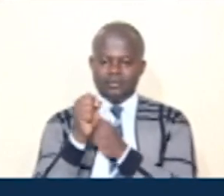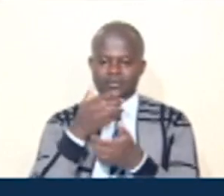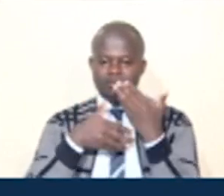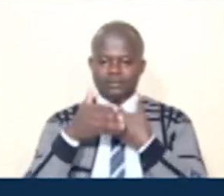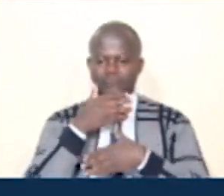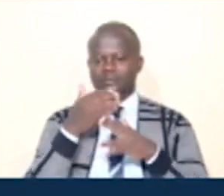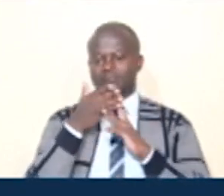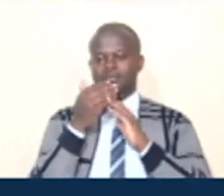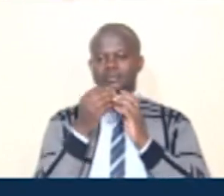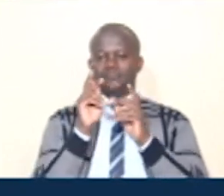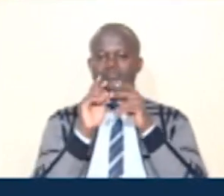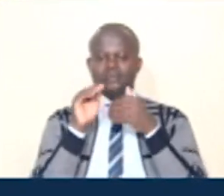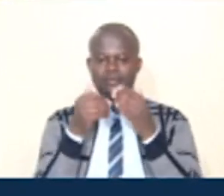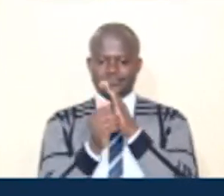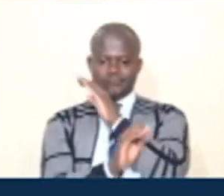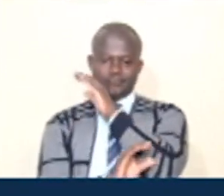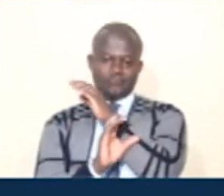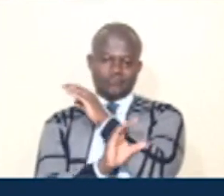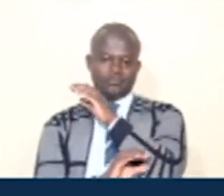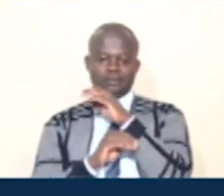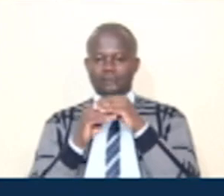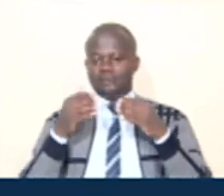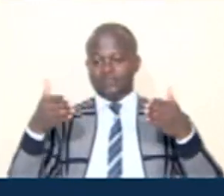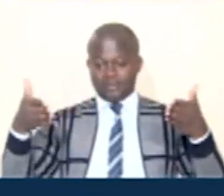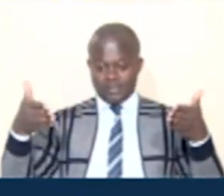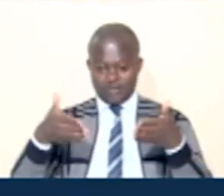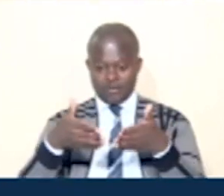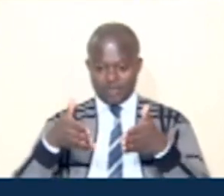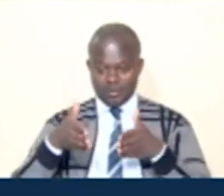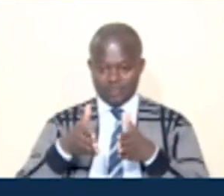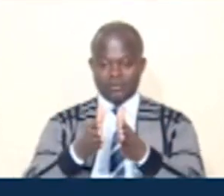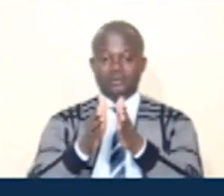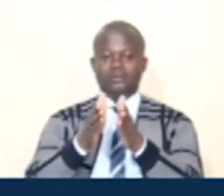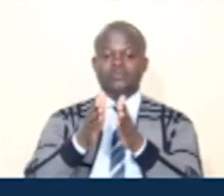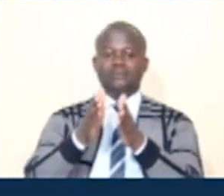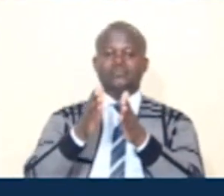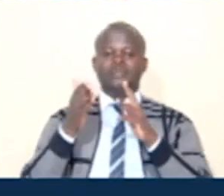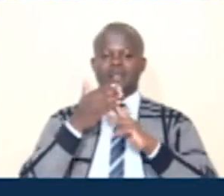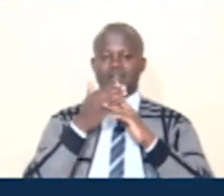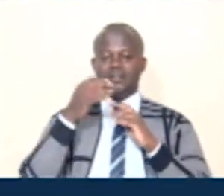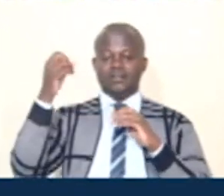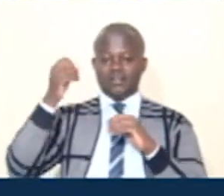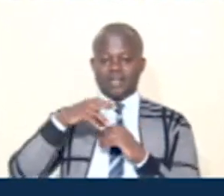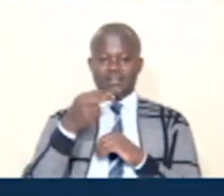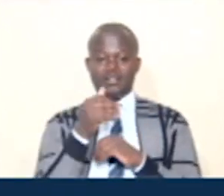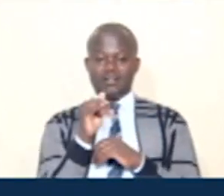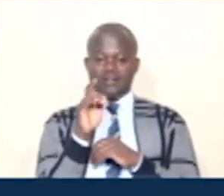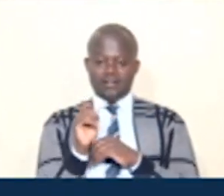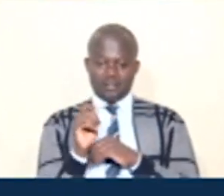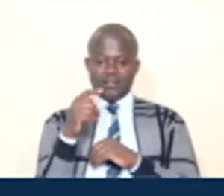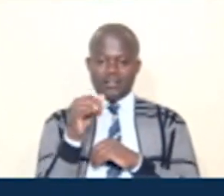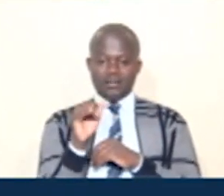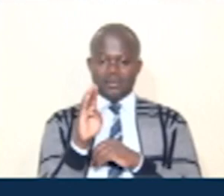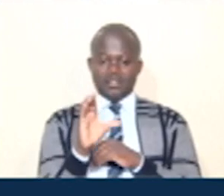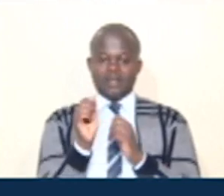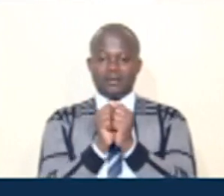y'abaturage b'ibihugu byombi n'isangano y'imihanda cyangwa se rompwe hagati y'inyubako za Kigali Heights KBC ndetse